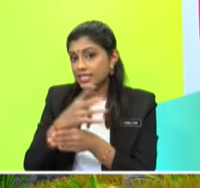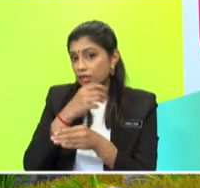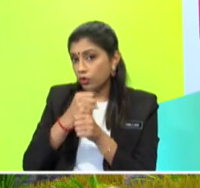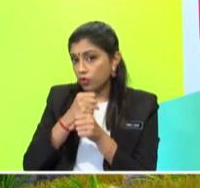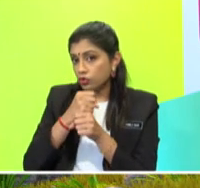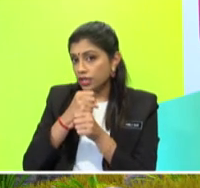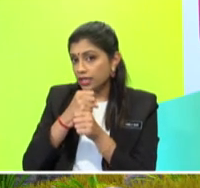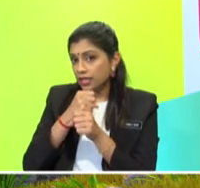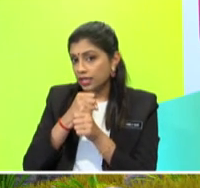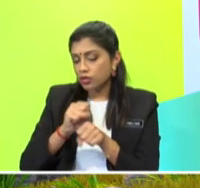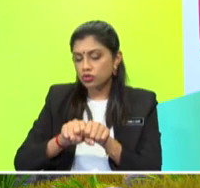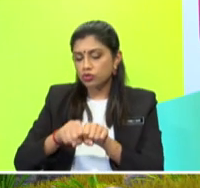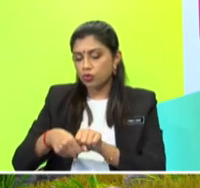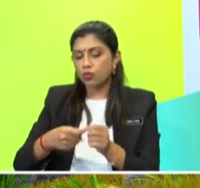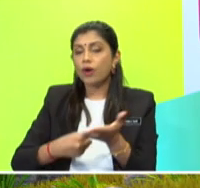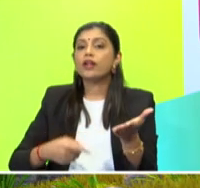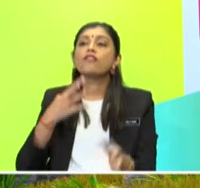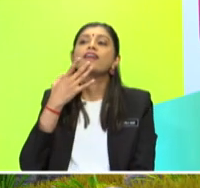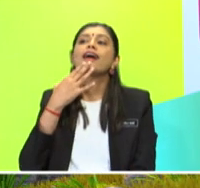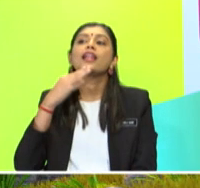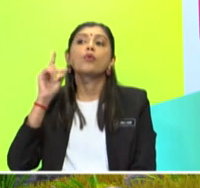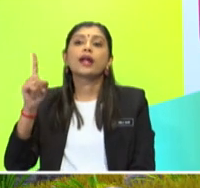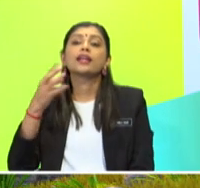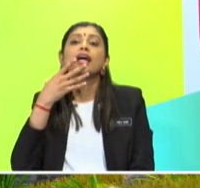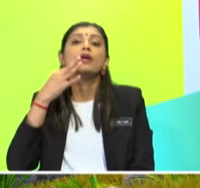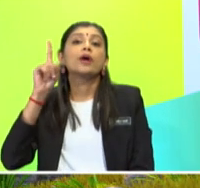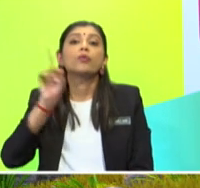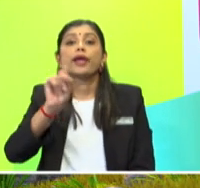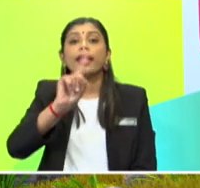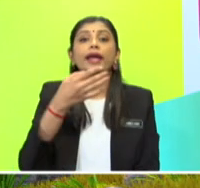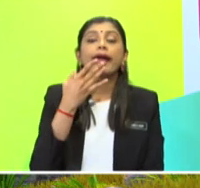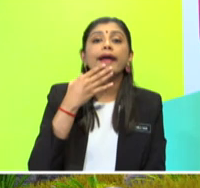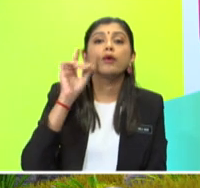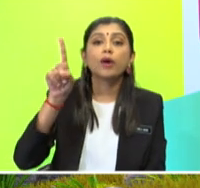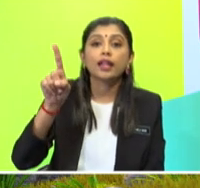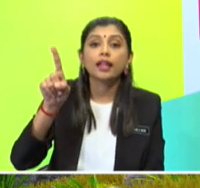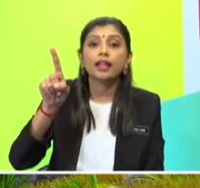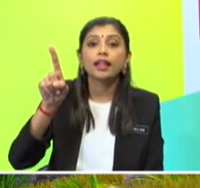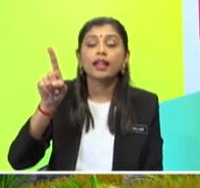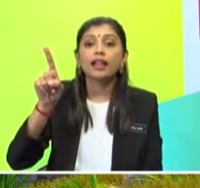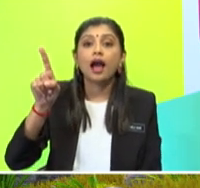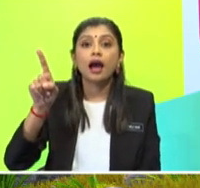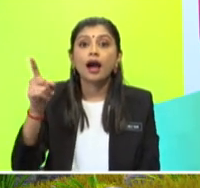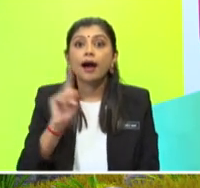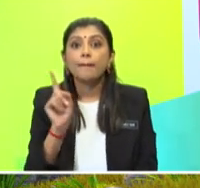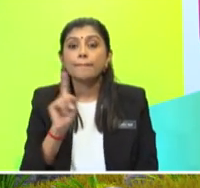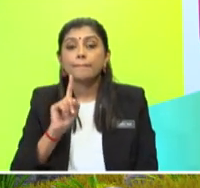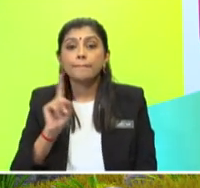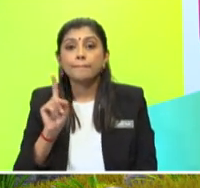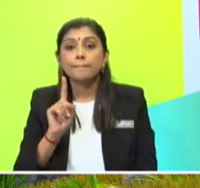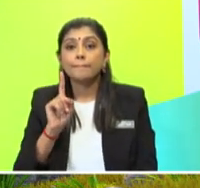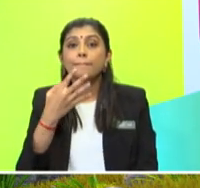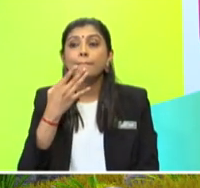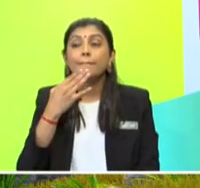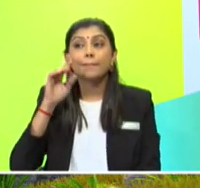be so what of color 1. So where is your color 1, Sean? Where is it? Color 1, show me the arrow. So there this is